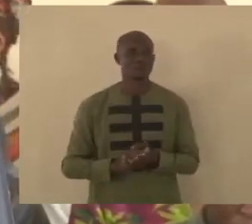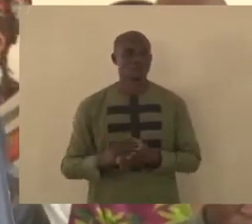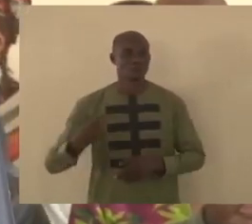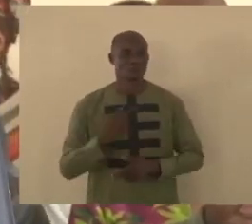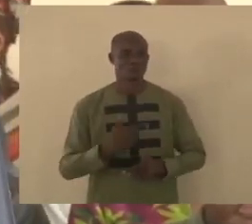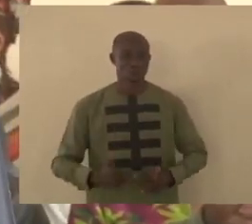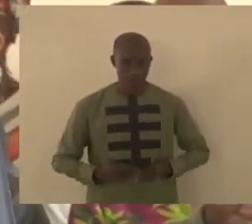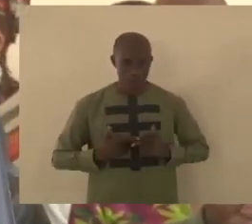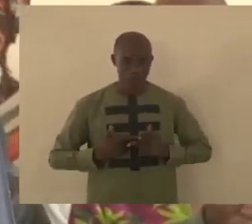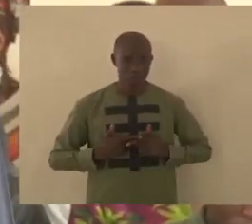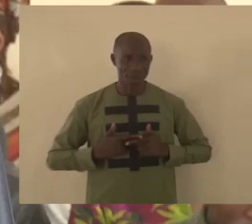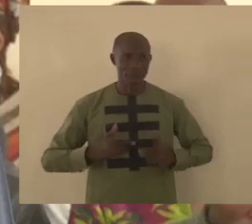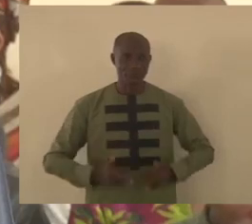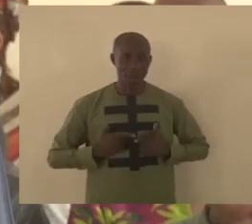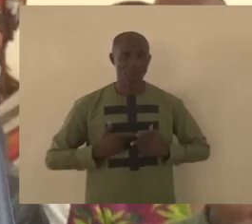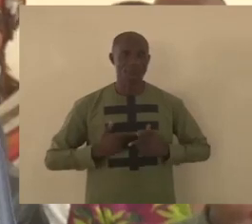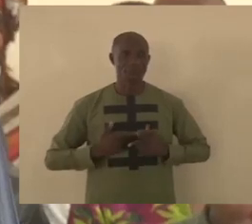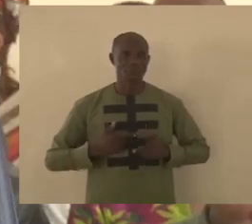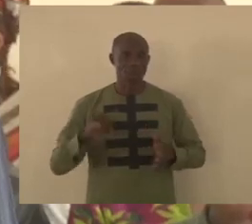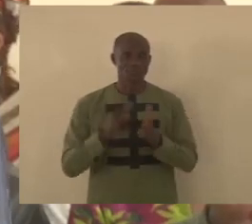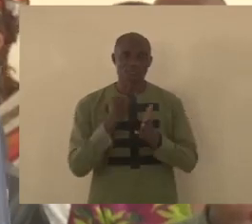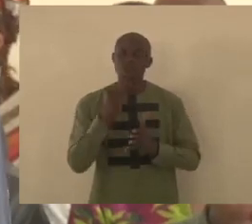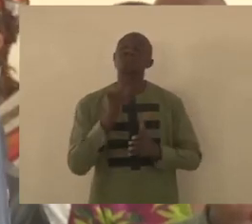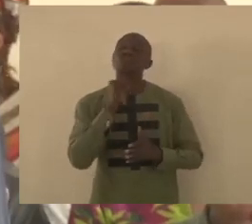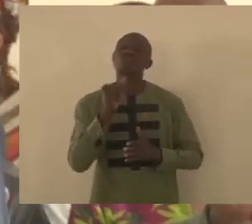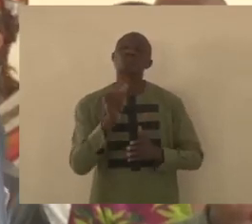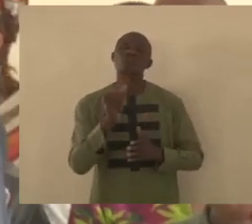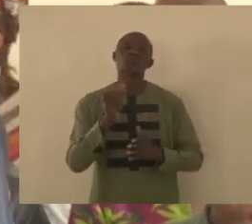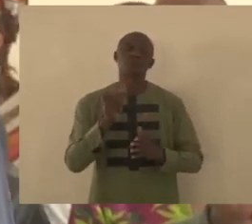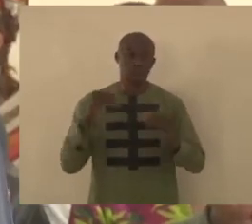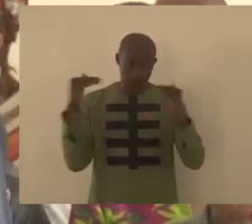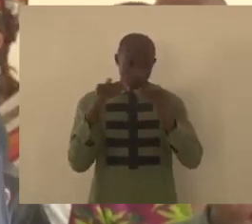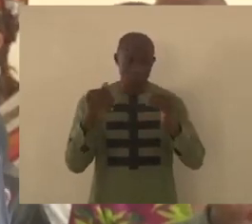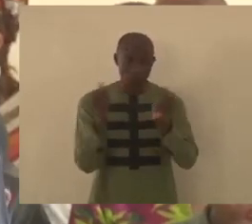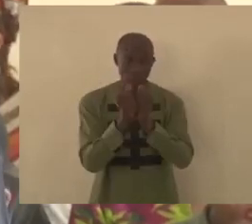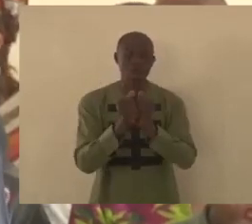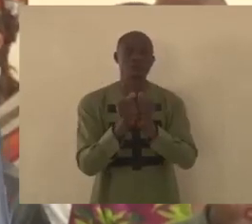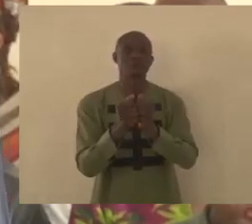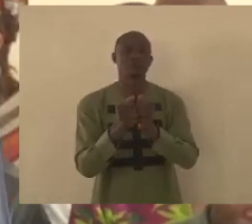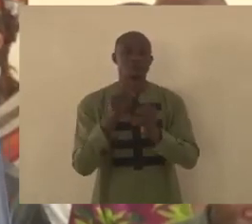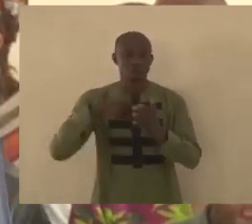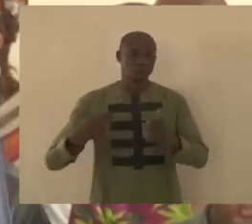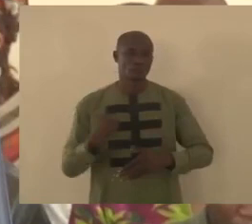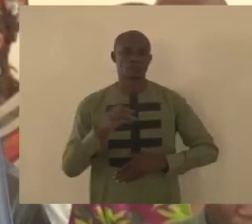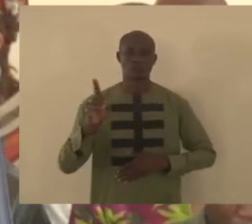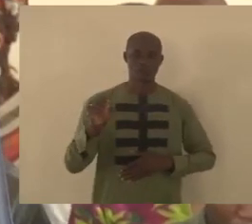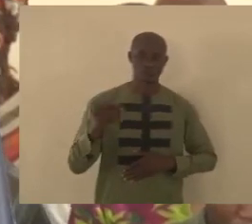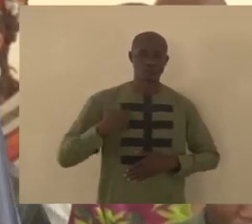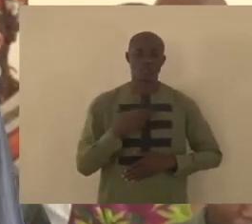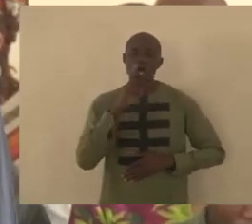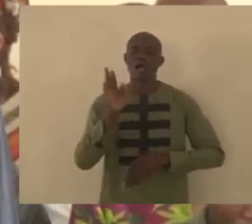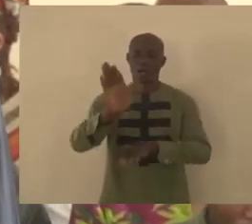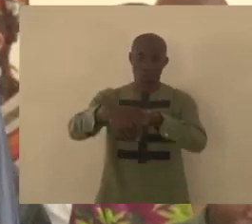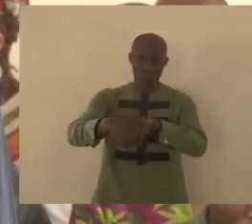So we live a life that is contrary to what we preach and what we do. In that aspect, we